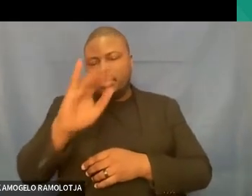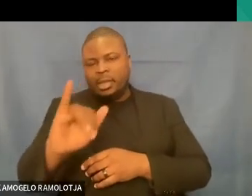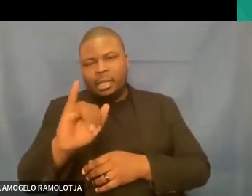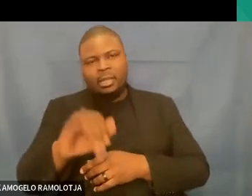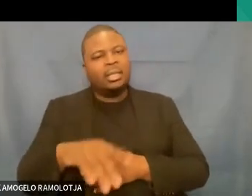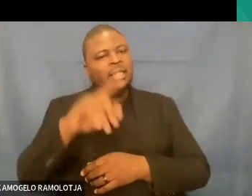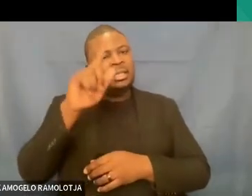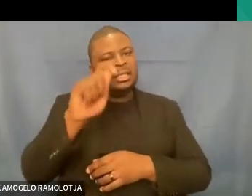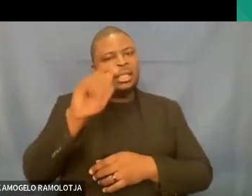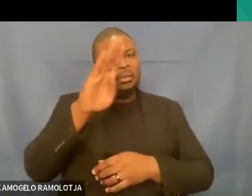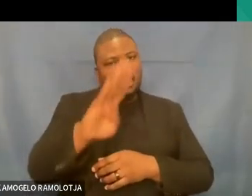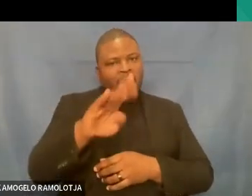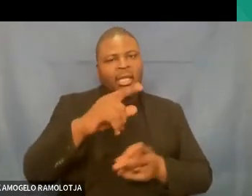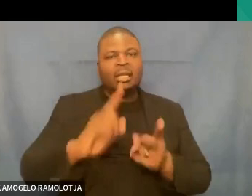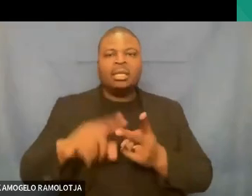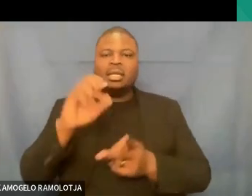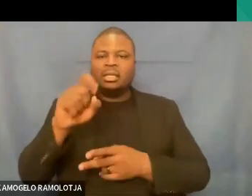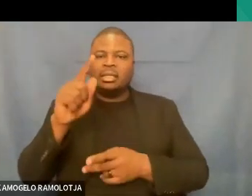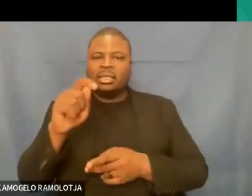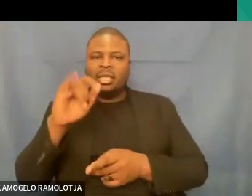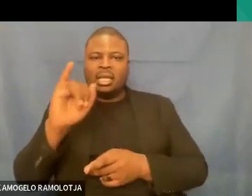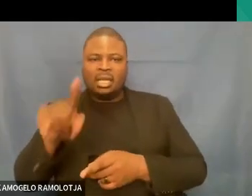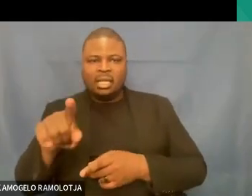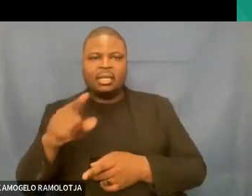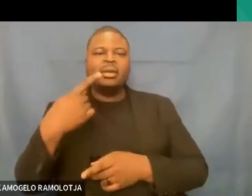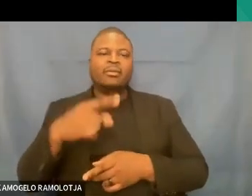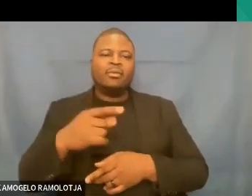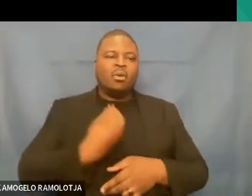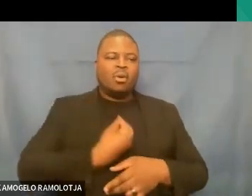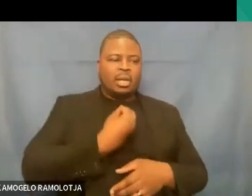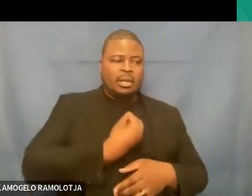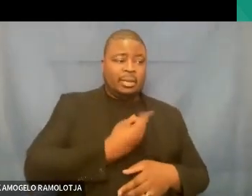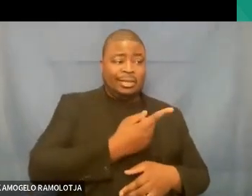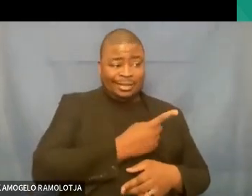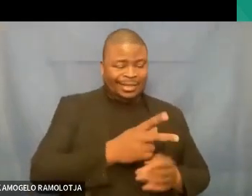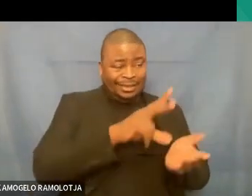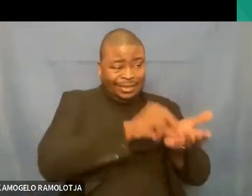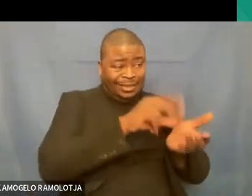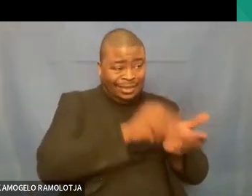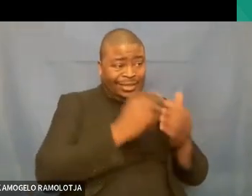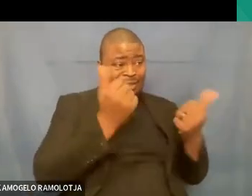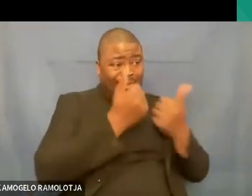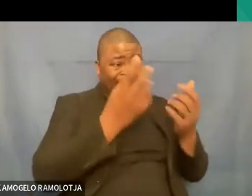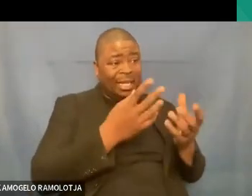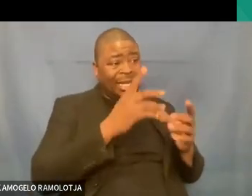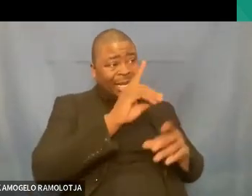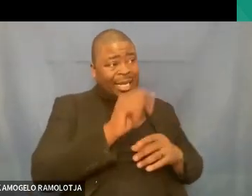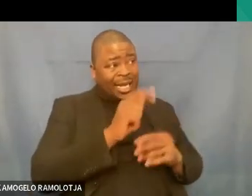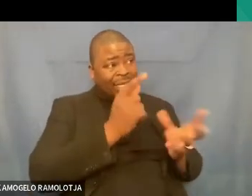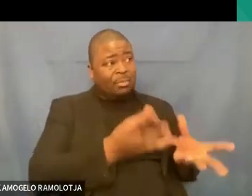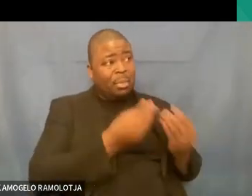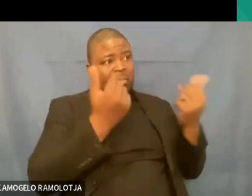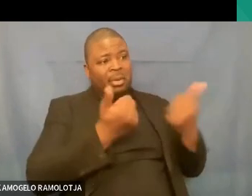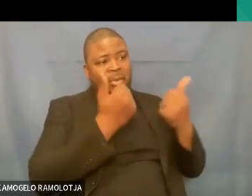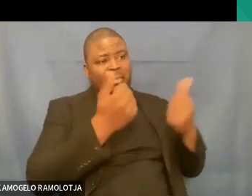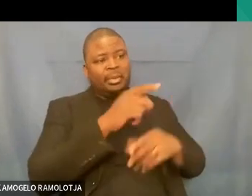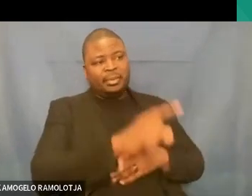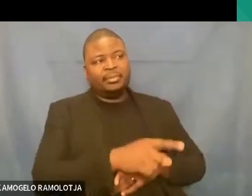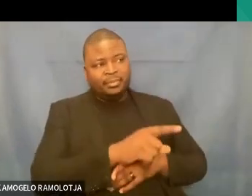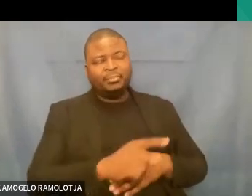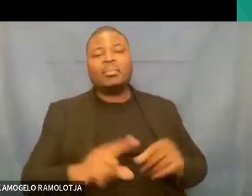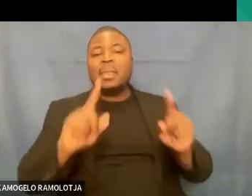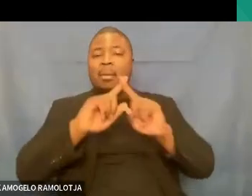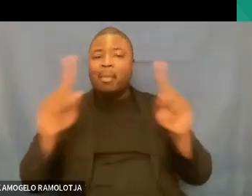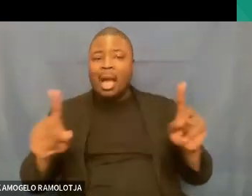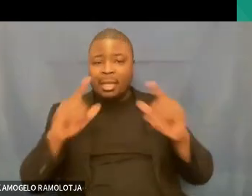young key populations, it's well documented. But what remains underaddressed is the intersectionality of their